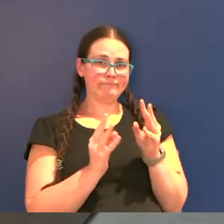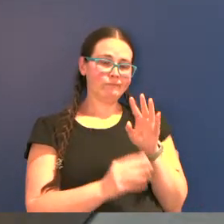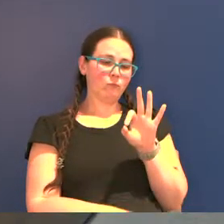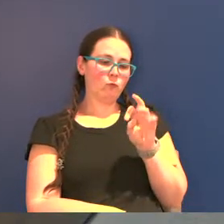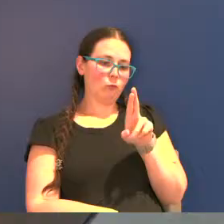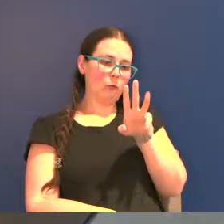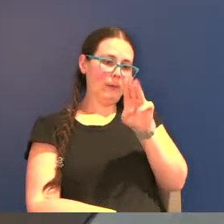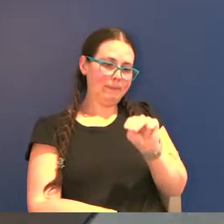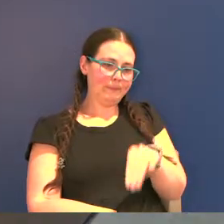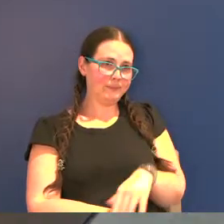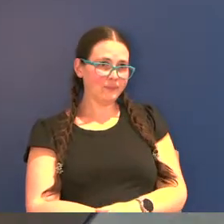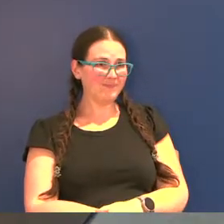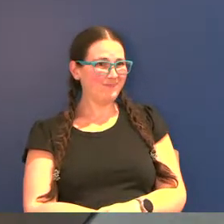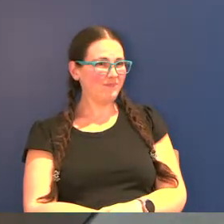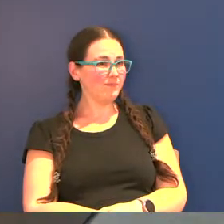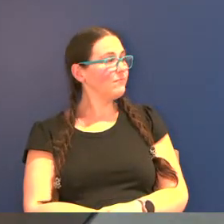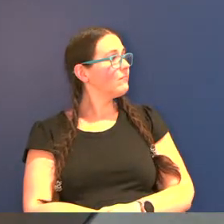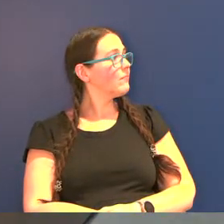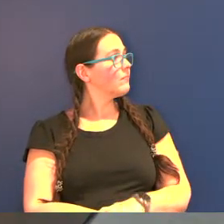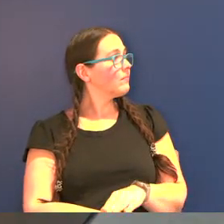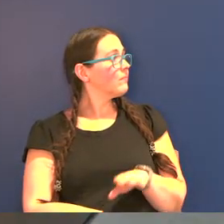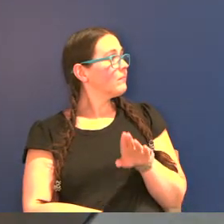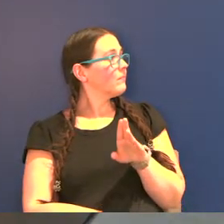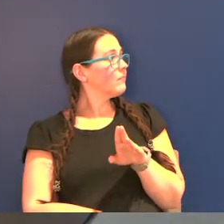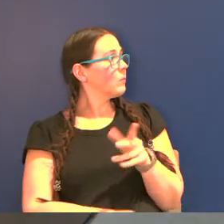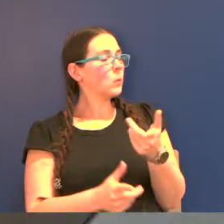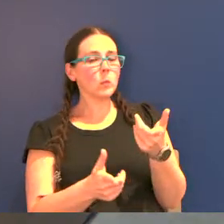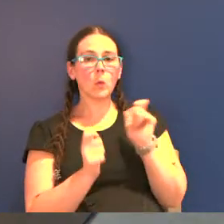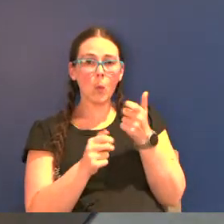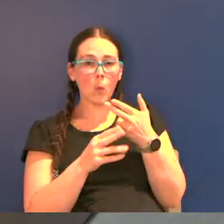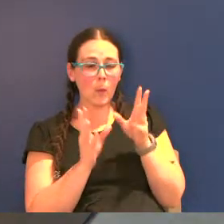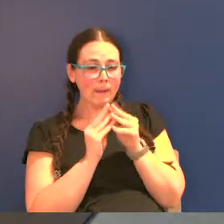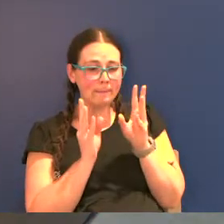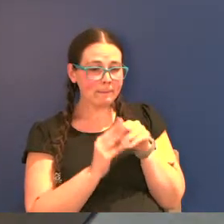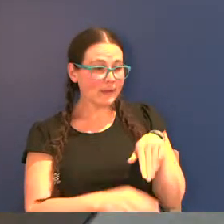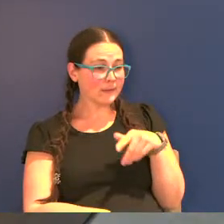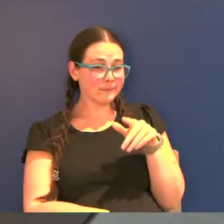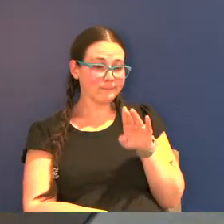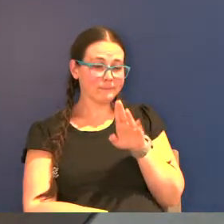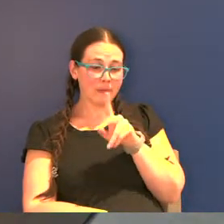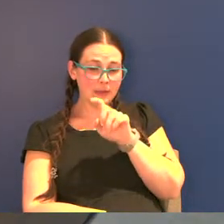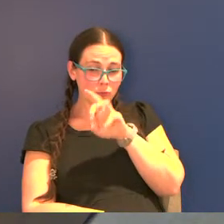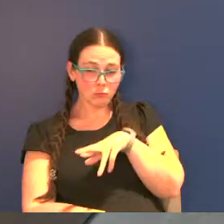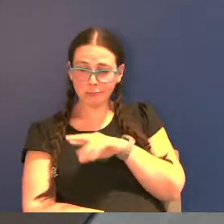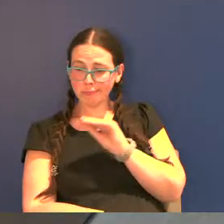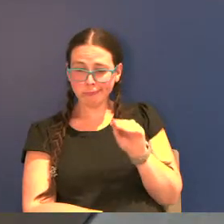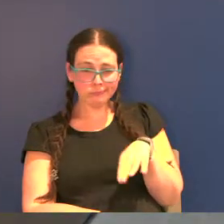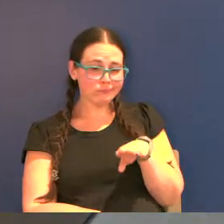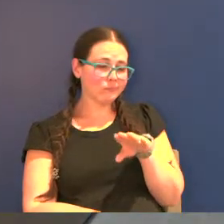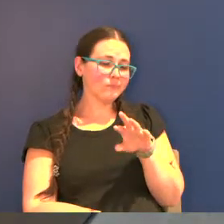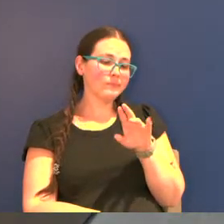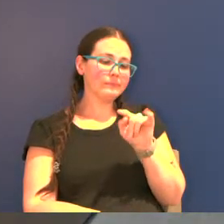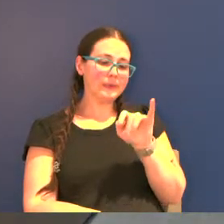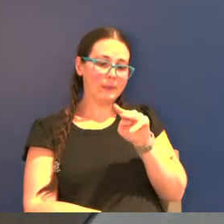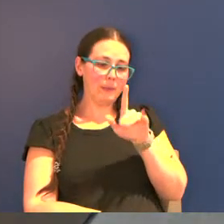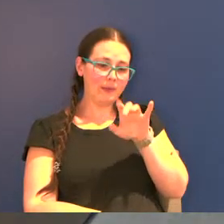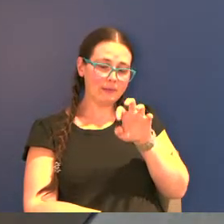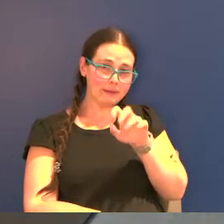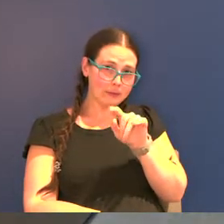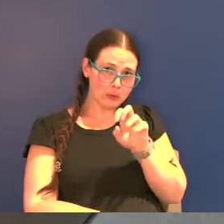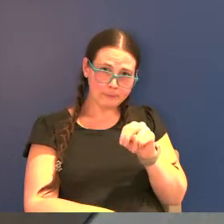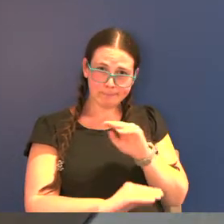Reverend Butler? No? This is a quick meeting. Ms. Templeton, Ms. Fontenot-Ridley, Mr.